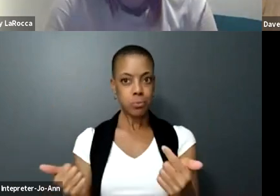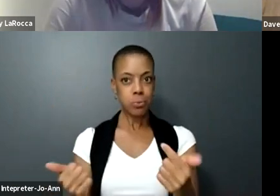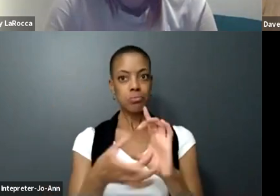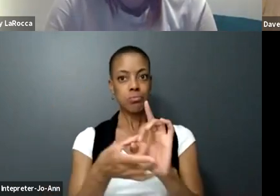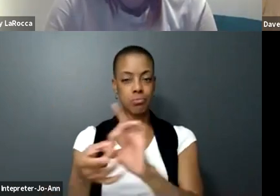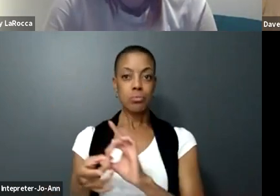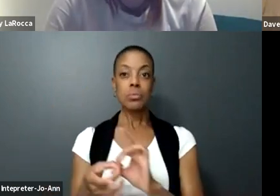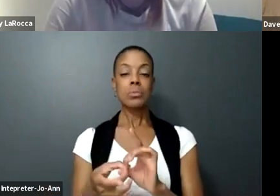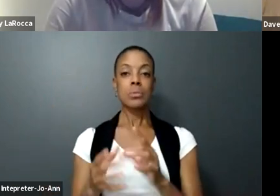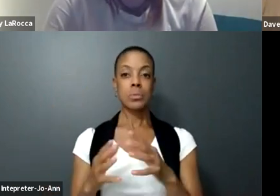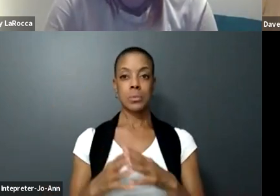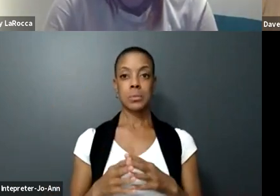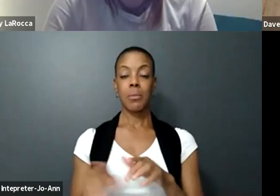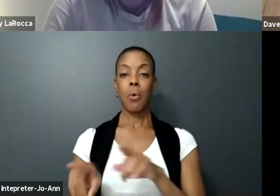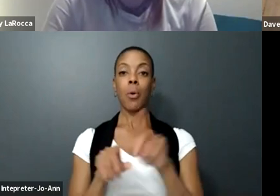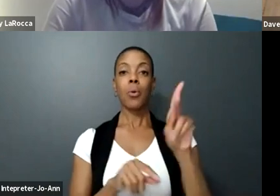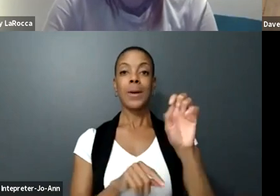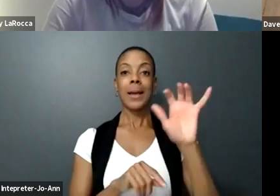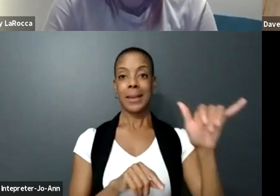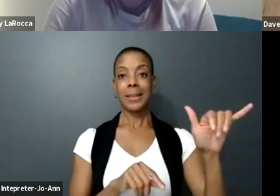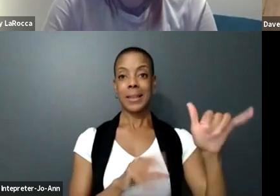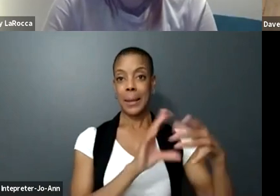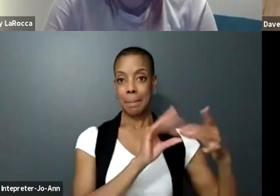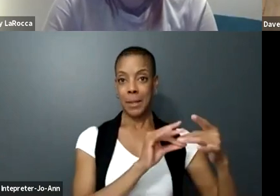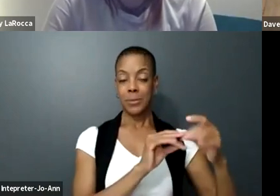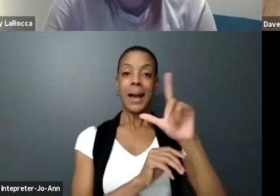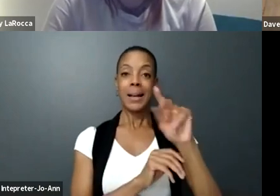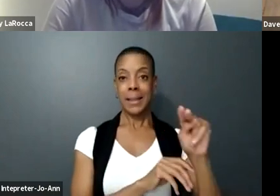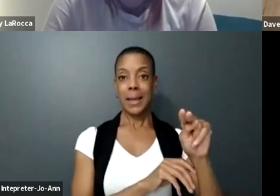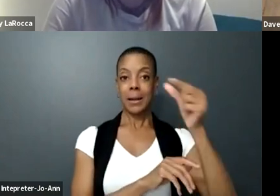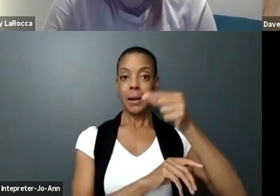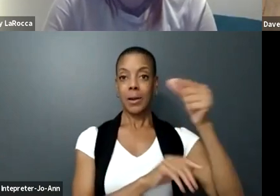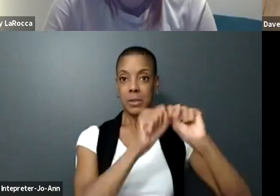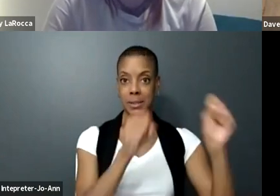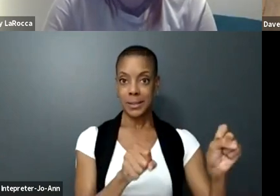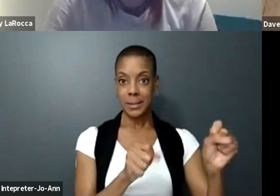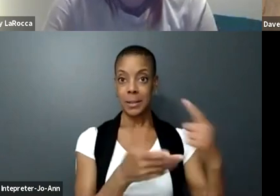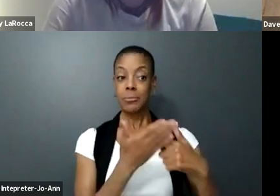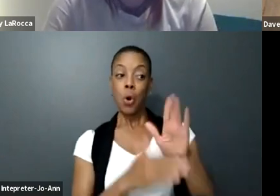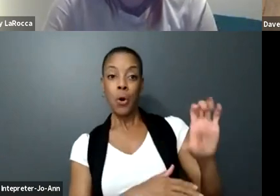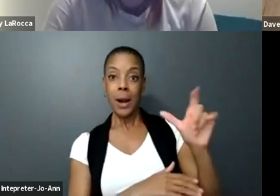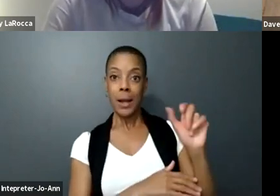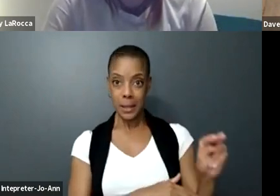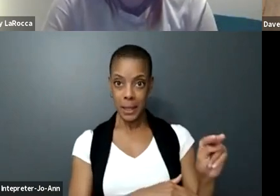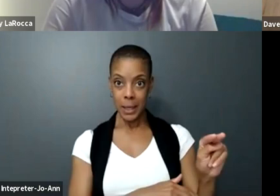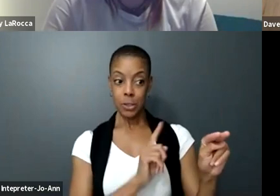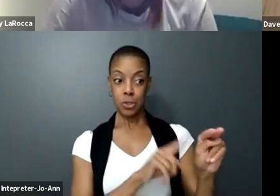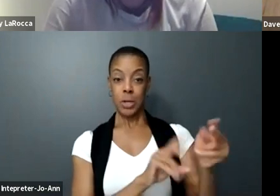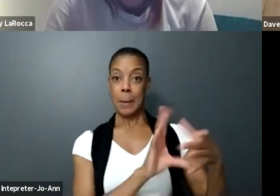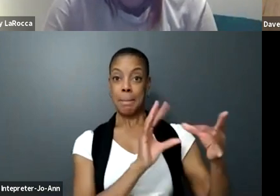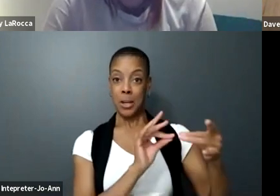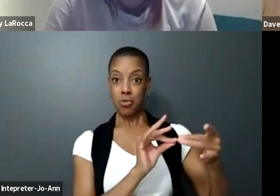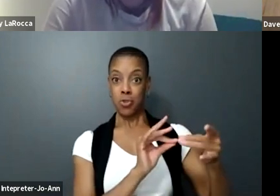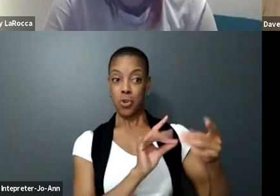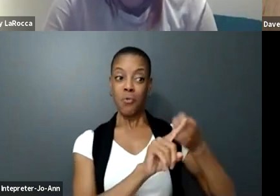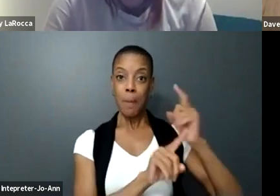I mentioned, or as Kelly mentioned also, the clan governance system, when she talks about her clan, she's talking, as soon as she mentions where her clan is from, she's